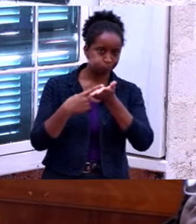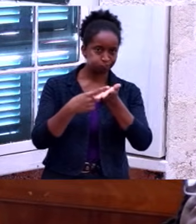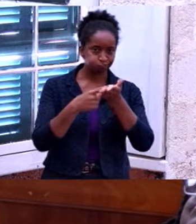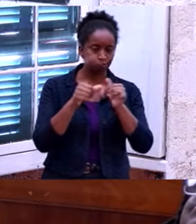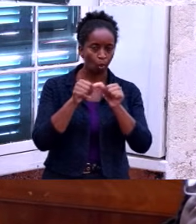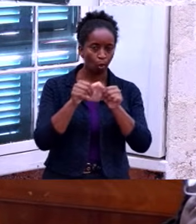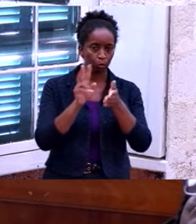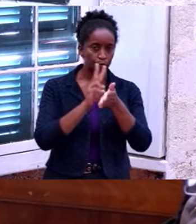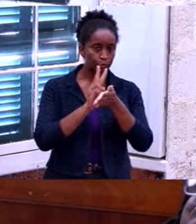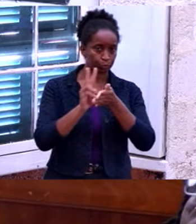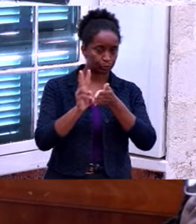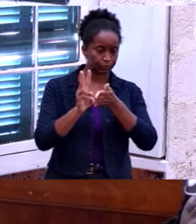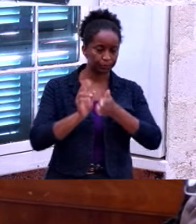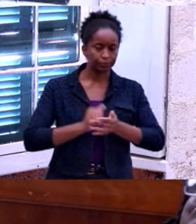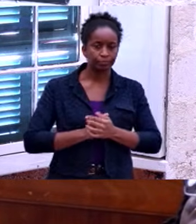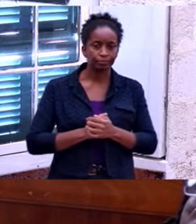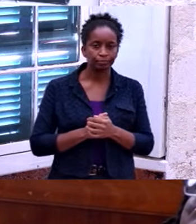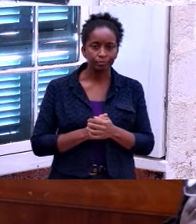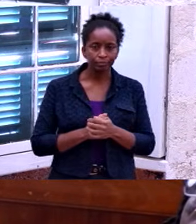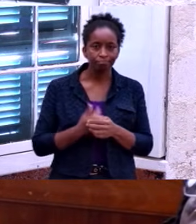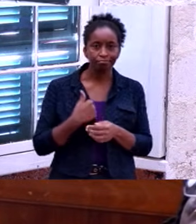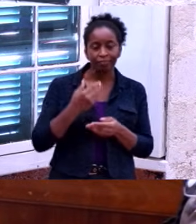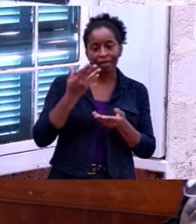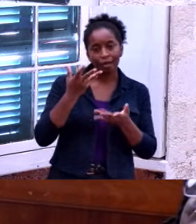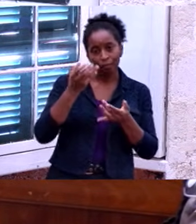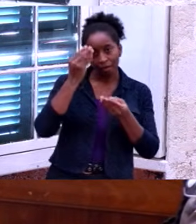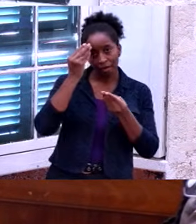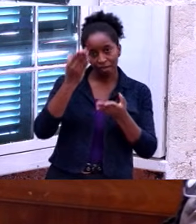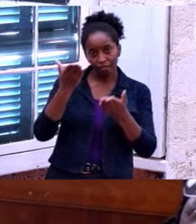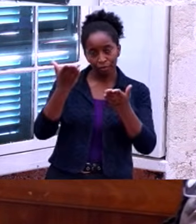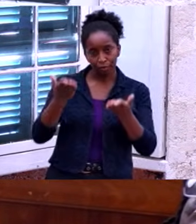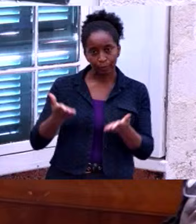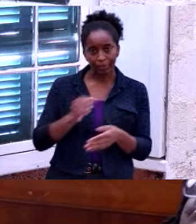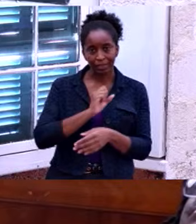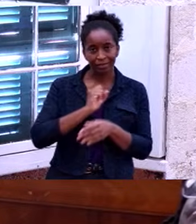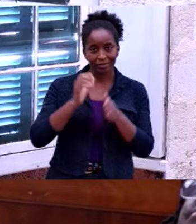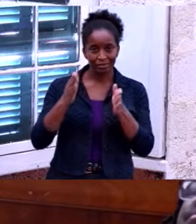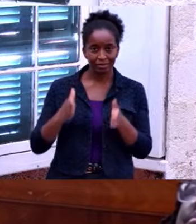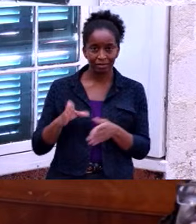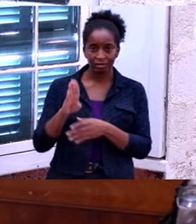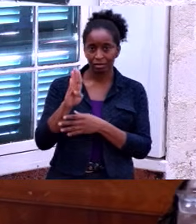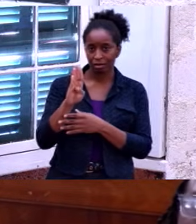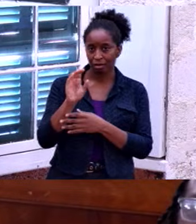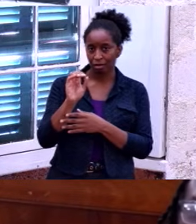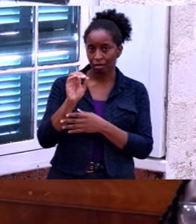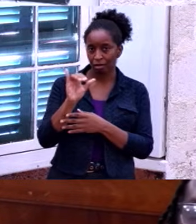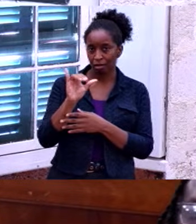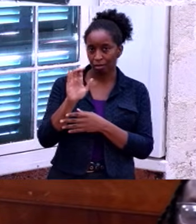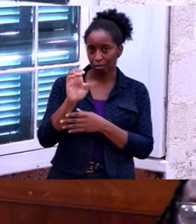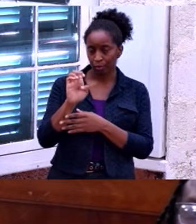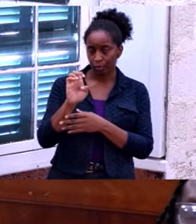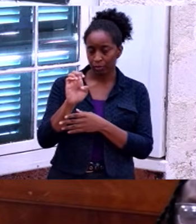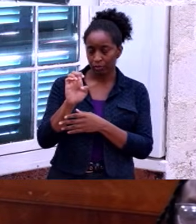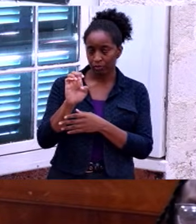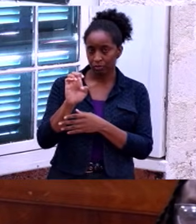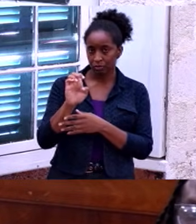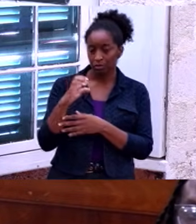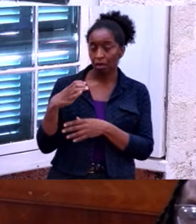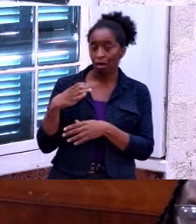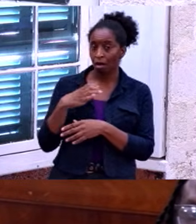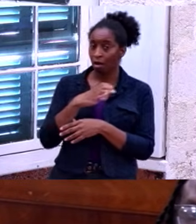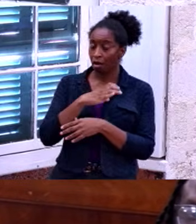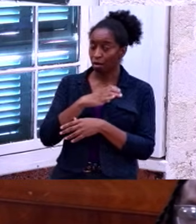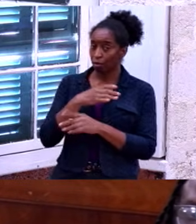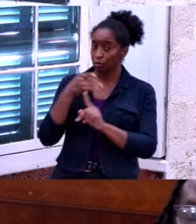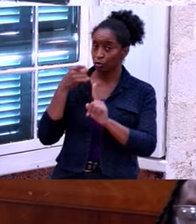to say to my good friend, Senator Boyce, that while it was the intention of the commission to go through each and